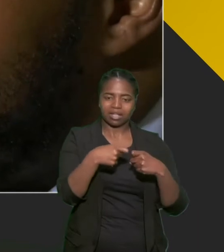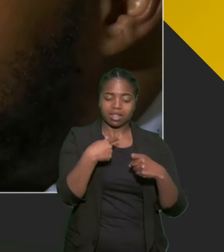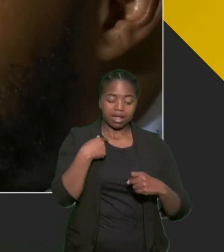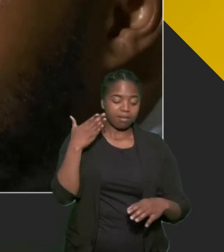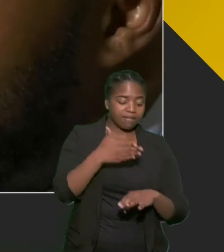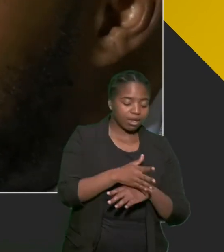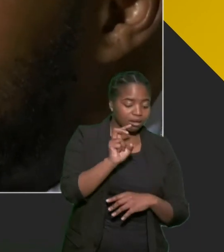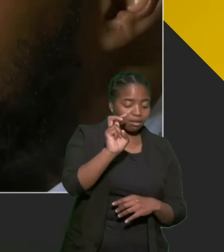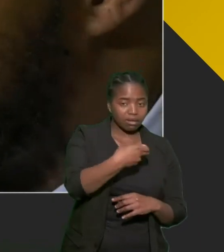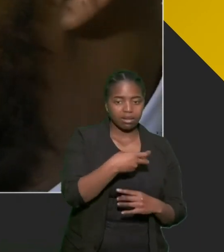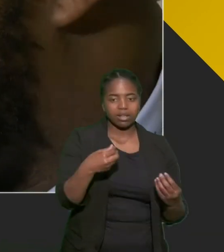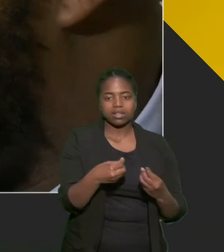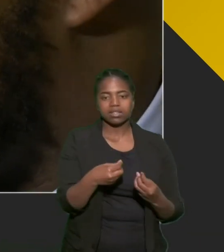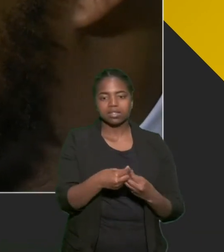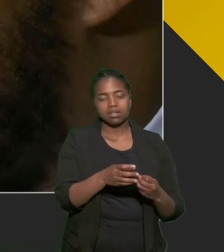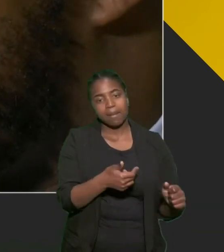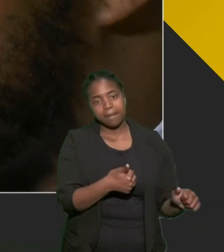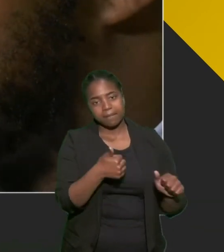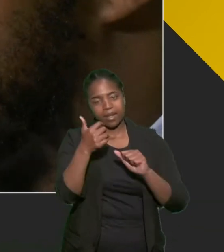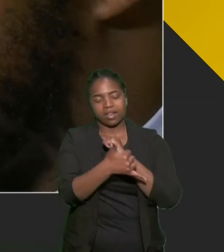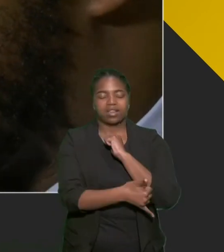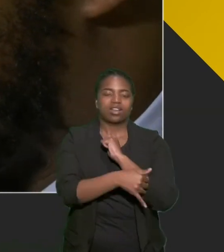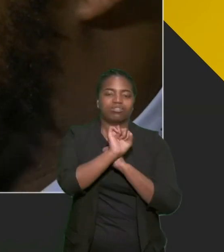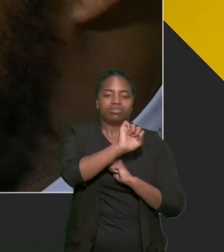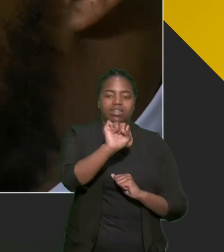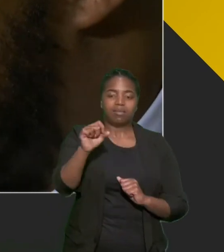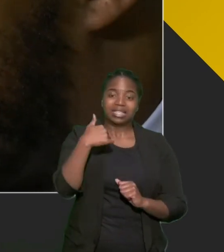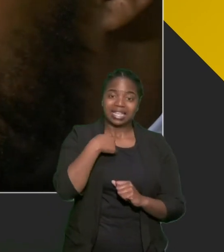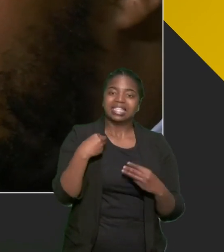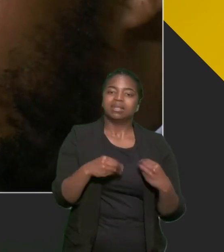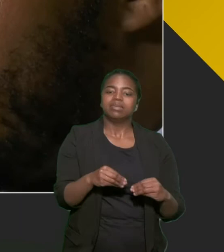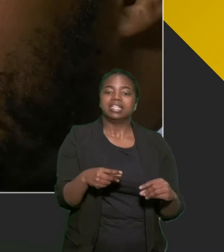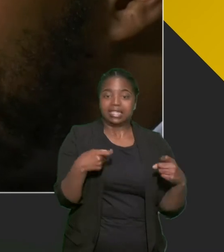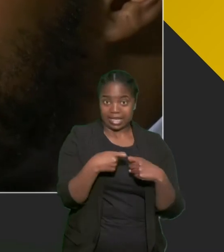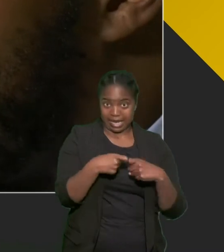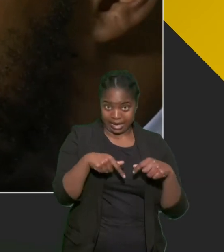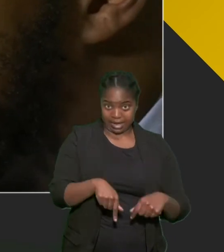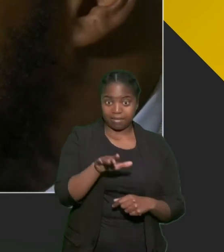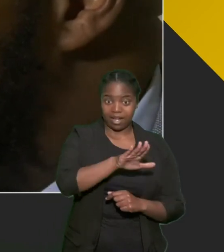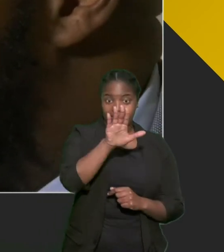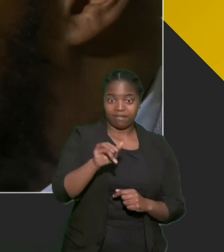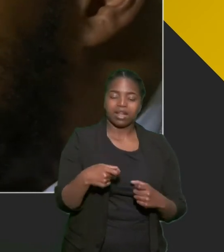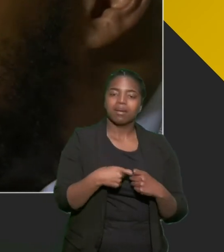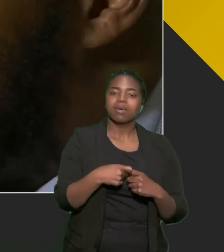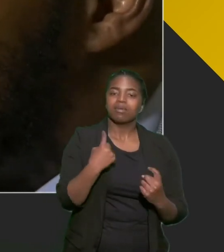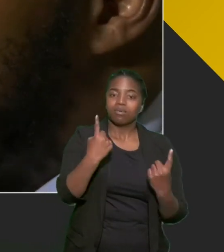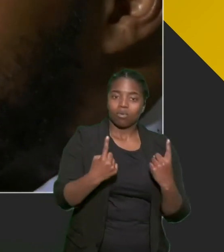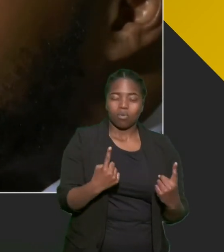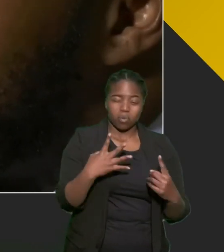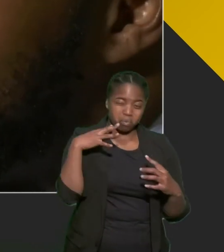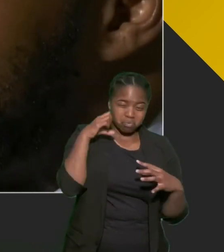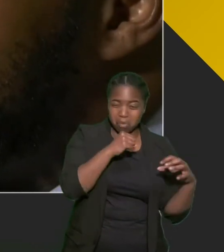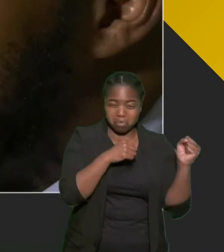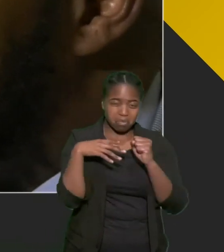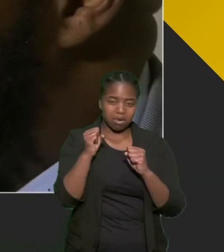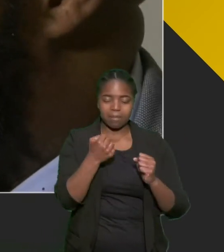in, take all the wealth to their respective countries, and besale ke ama Africa ebambene ngehluthu